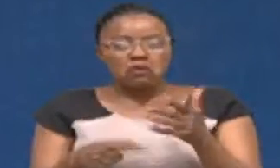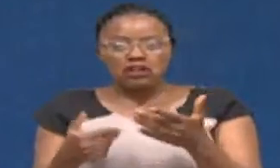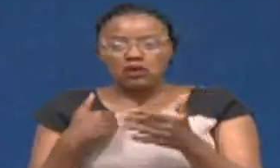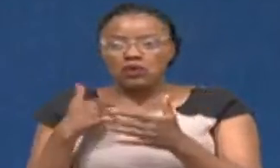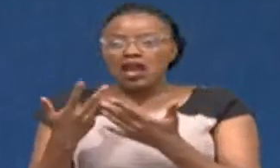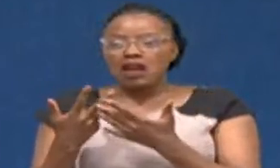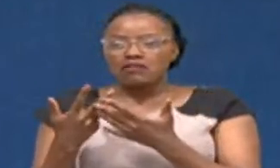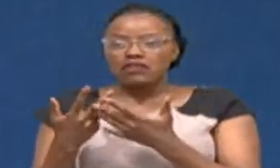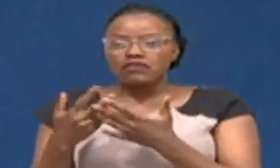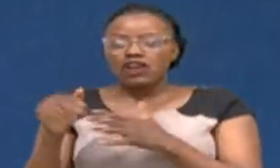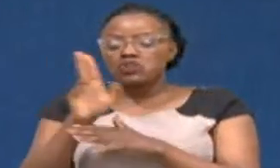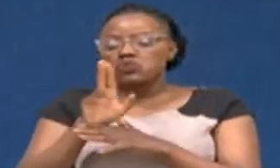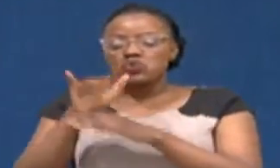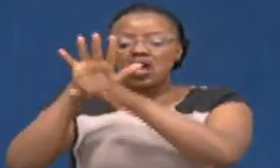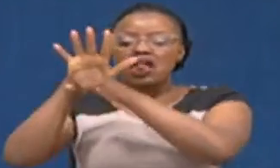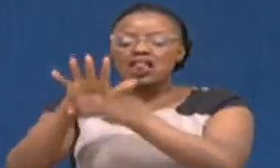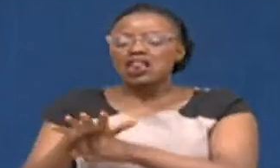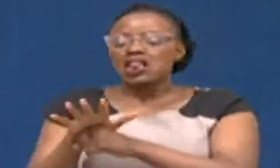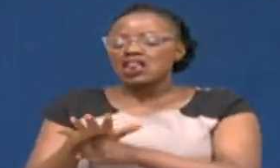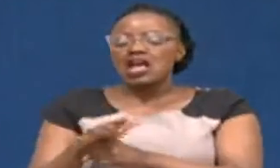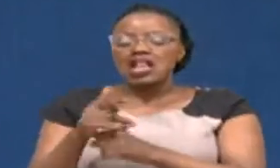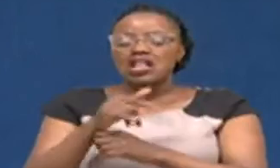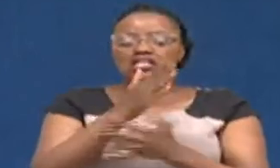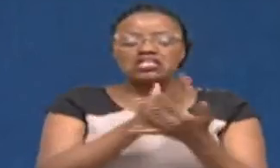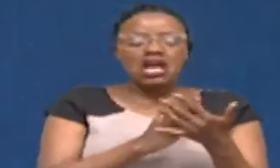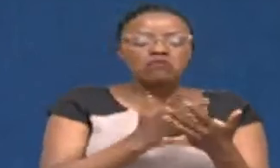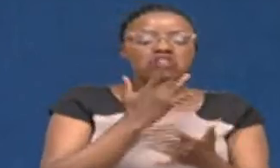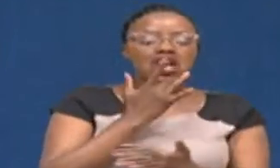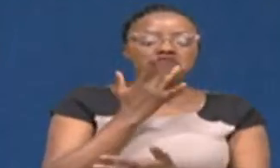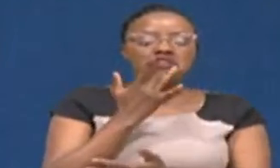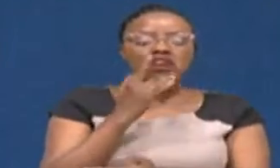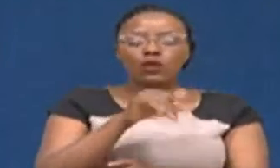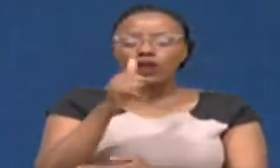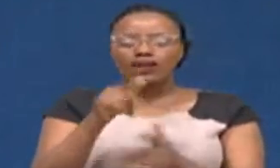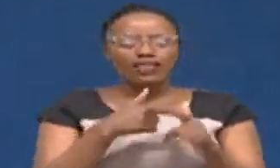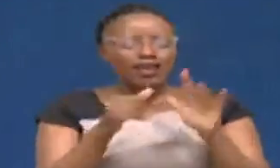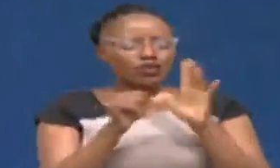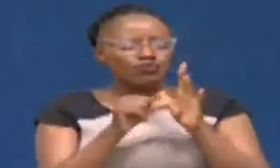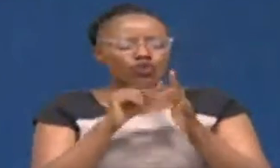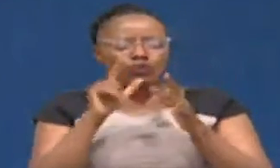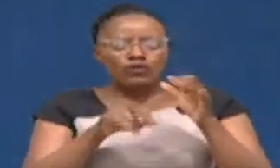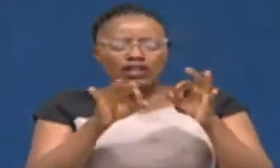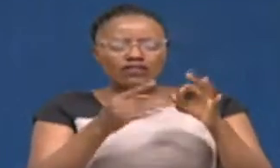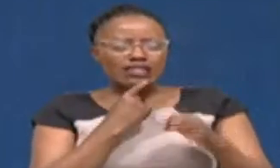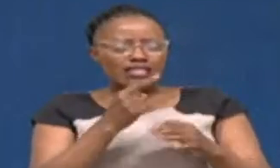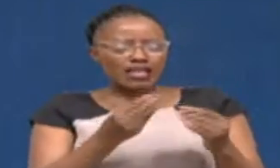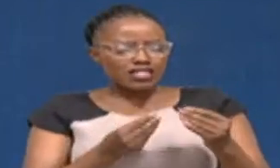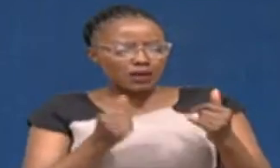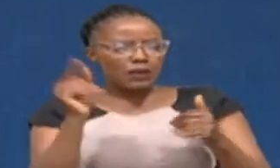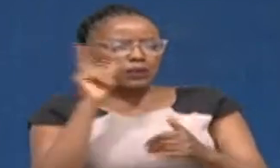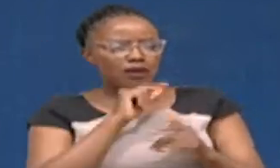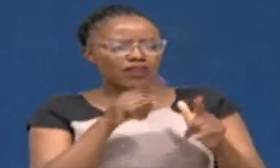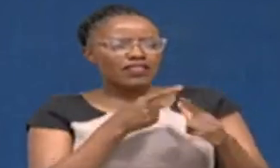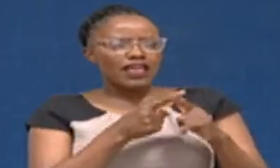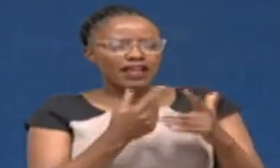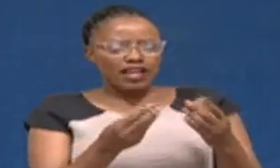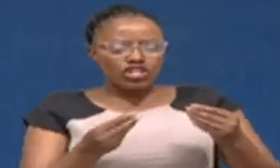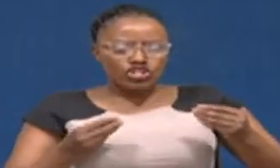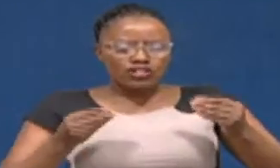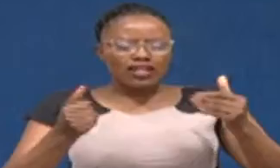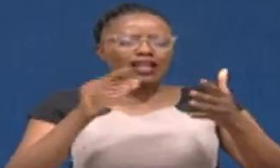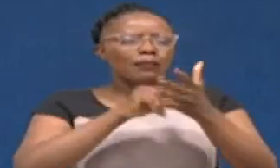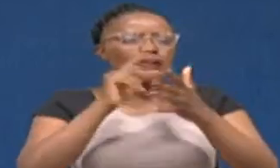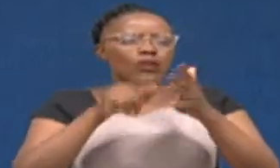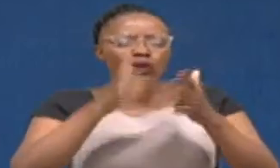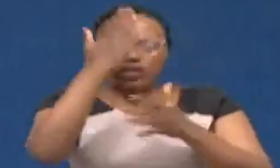being double, we are applying double standards here. That is not correct. But what then is the problem? Because if you say you've dealt with them, what does dealing with them